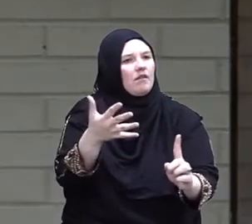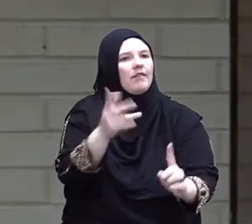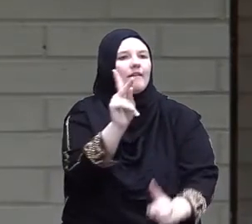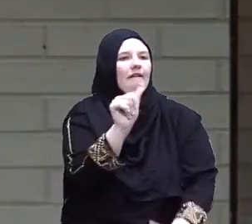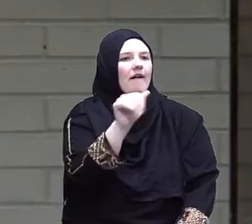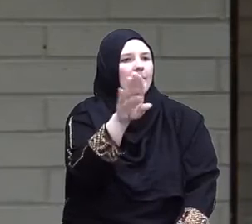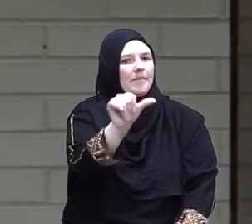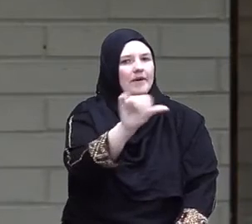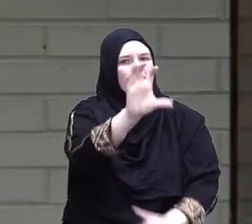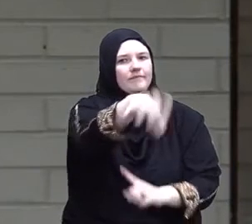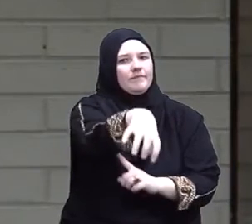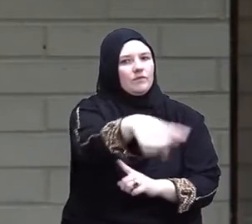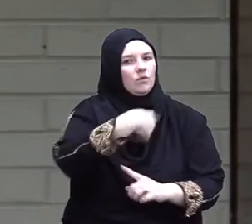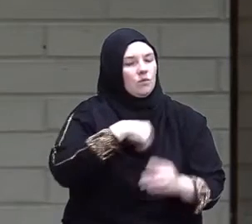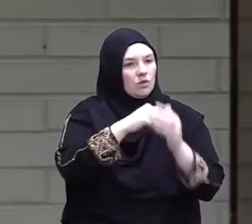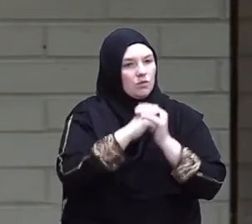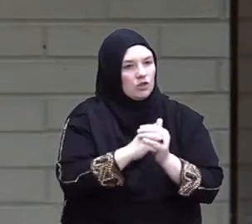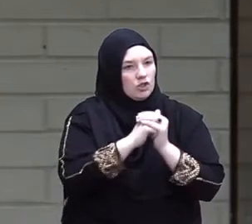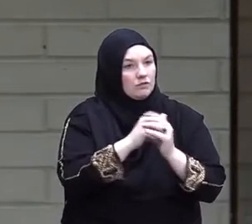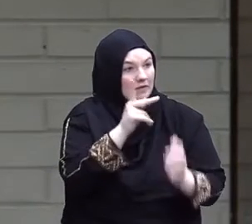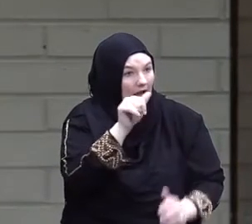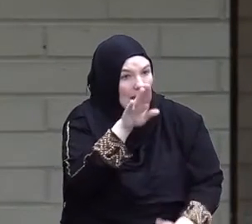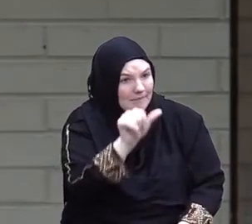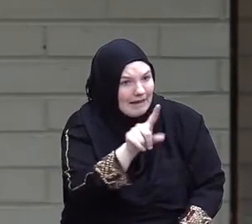Al-Kaaba. Do we worship Al-Kaaba?